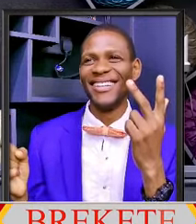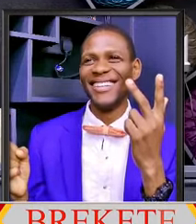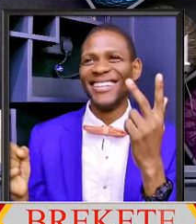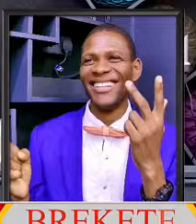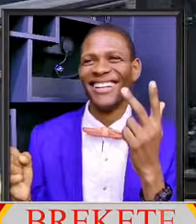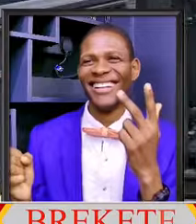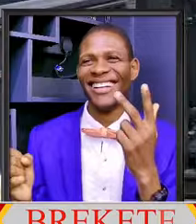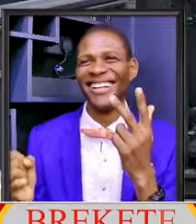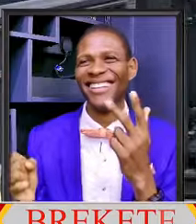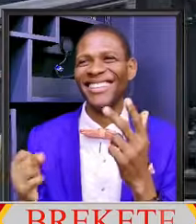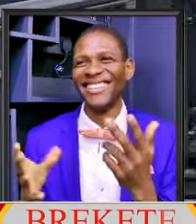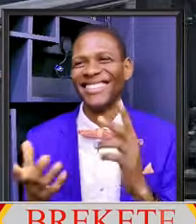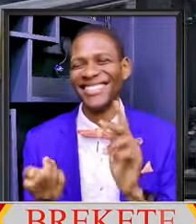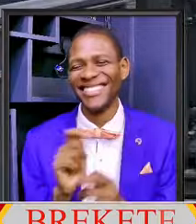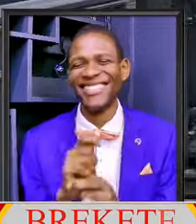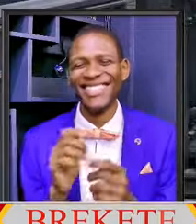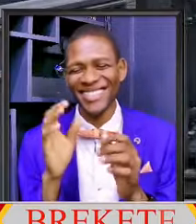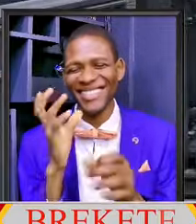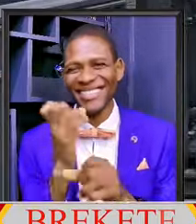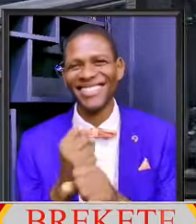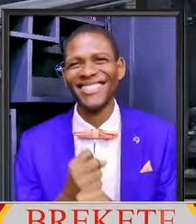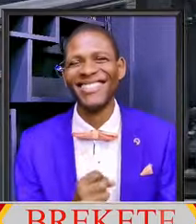Dribble him.